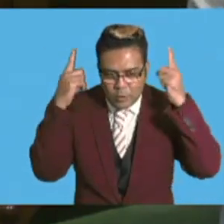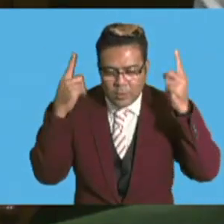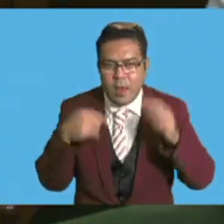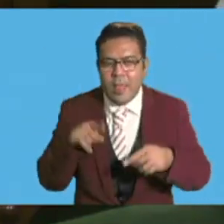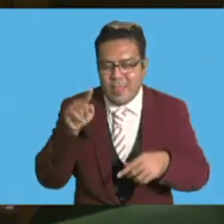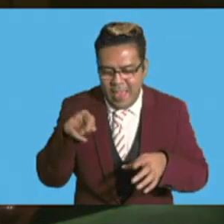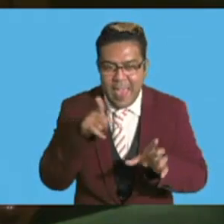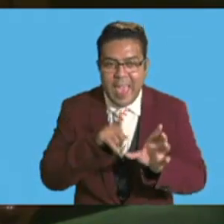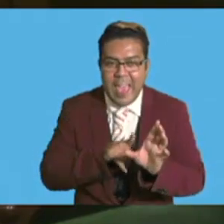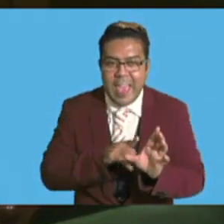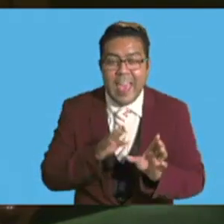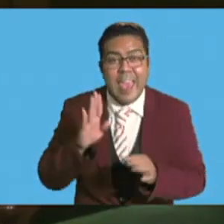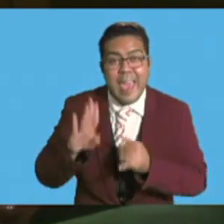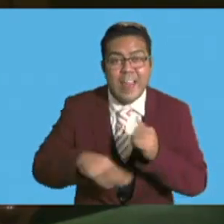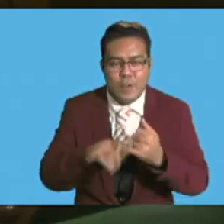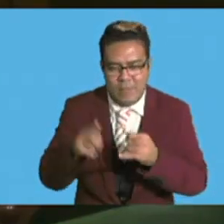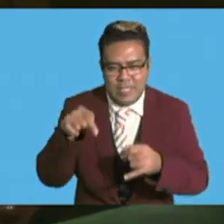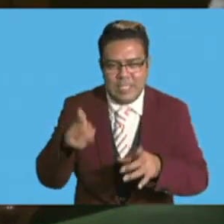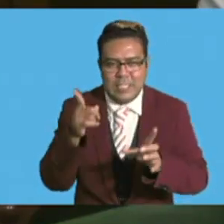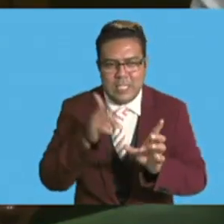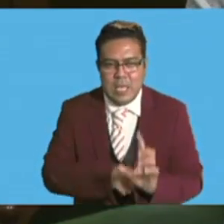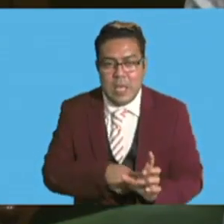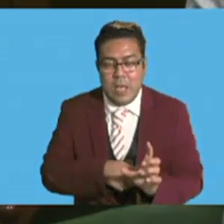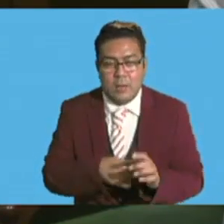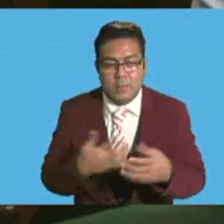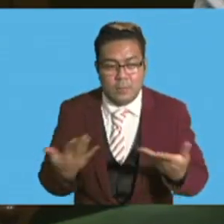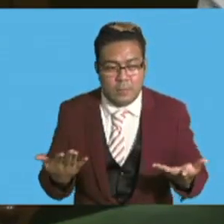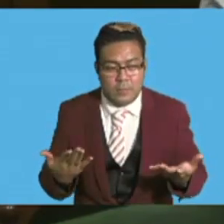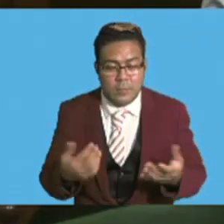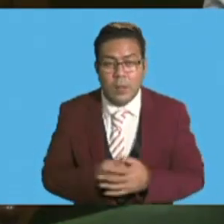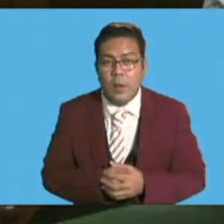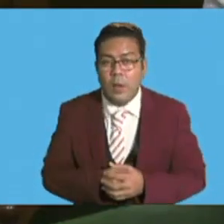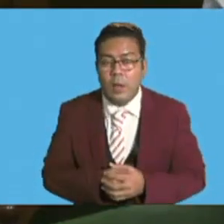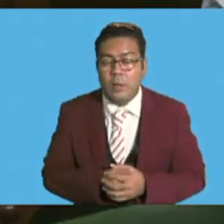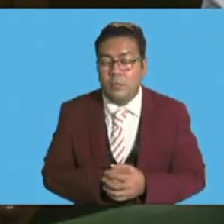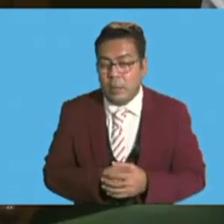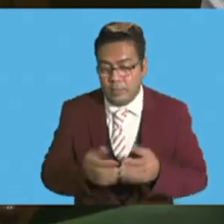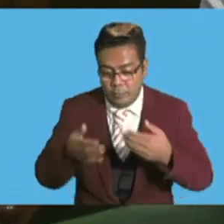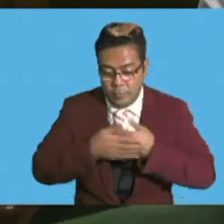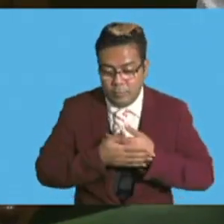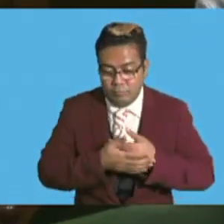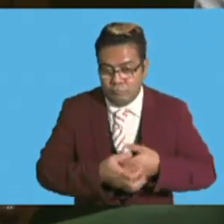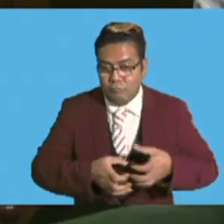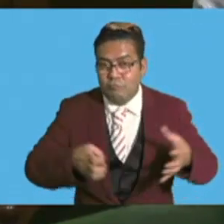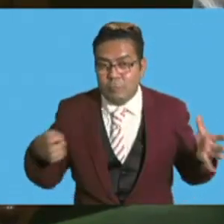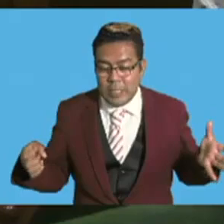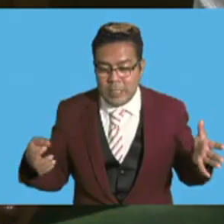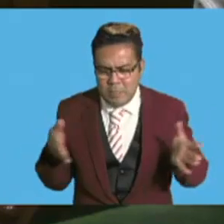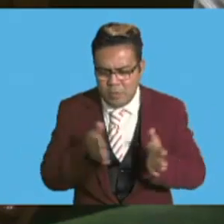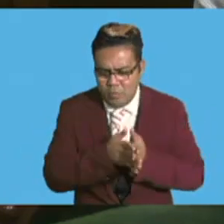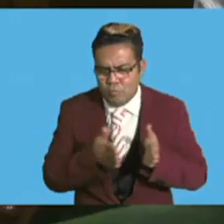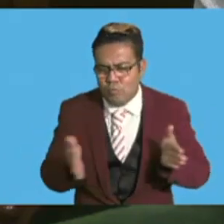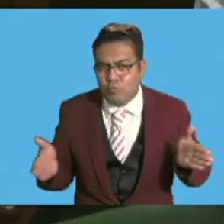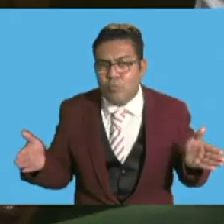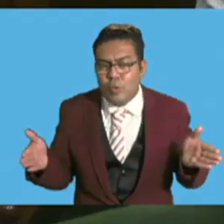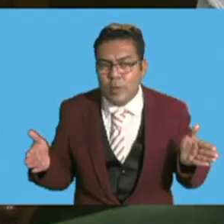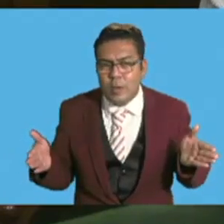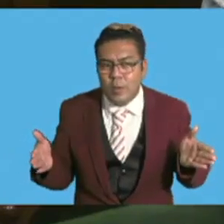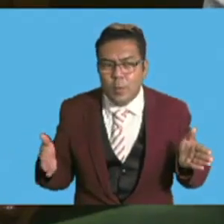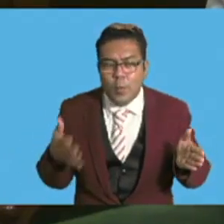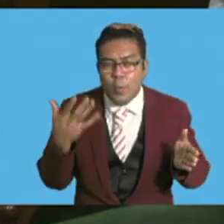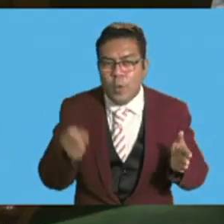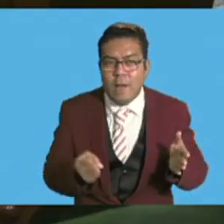the end of this year. The Ministry has also overseen, Honourable Speaker, an expansion in clinical services. And we now have